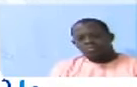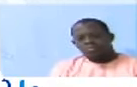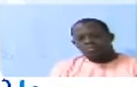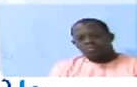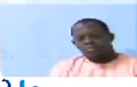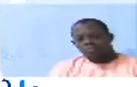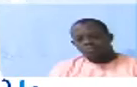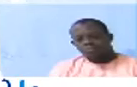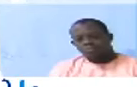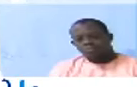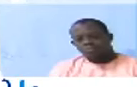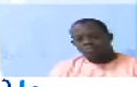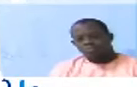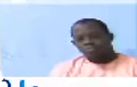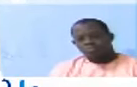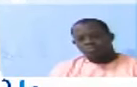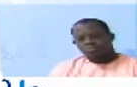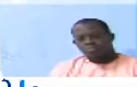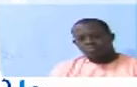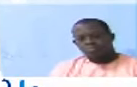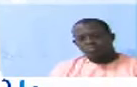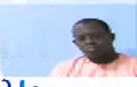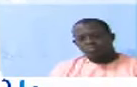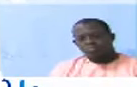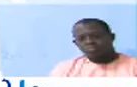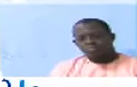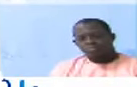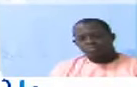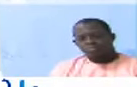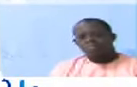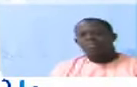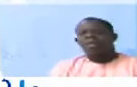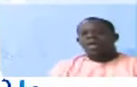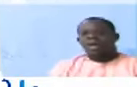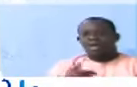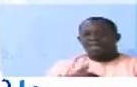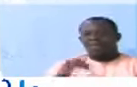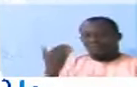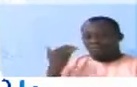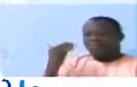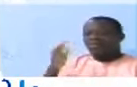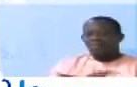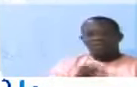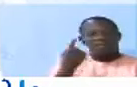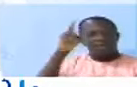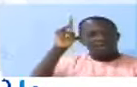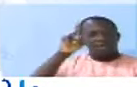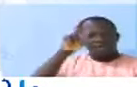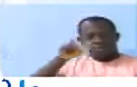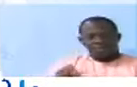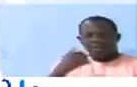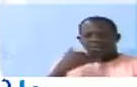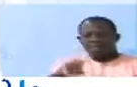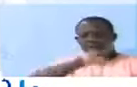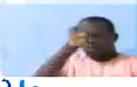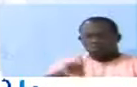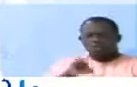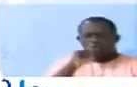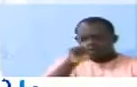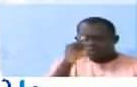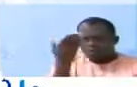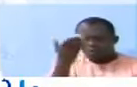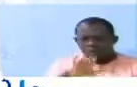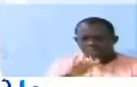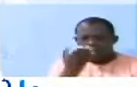tanake. Yeninga yentele furo yeninga ibotami. I was the first person they started questioning. They asked me, where are you from?